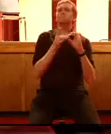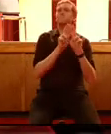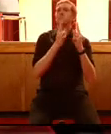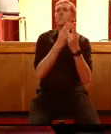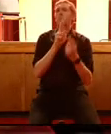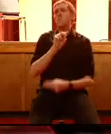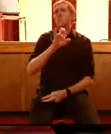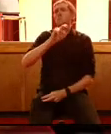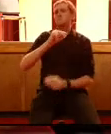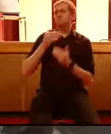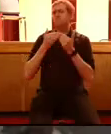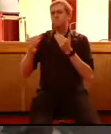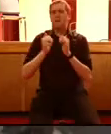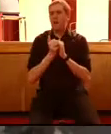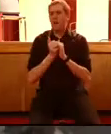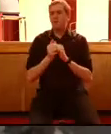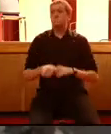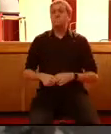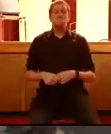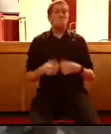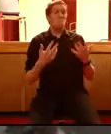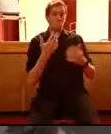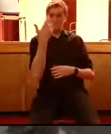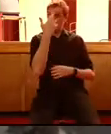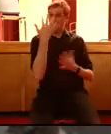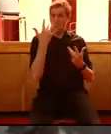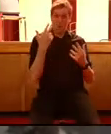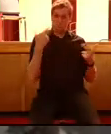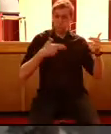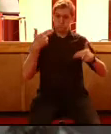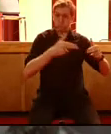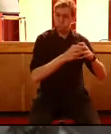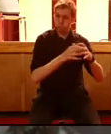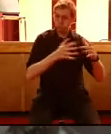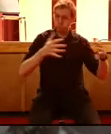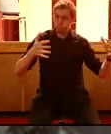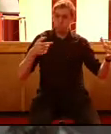I think without a doubt the reason why the union has grown is because